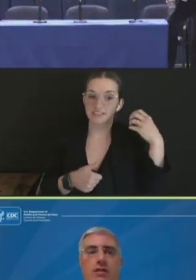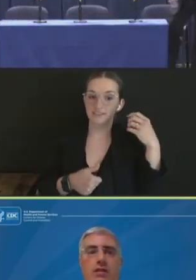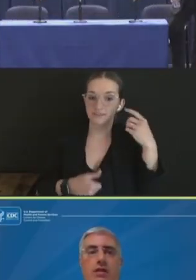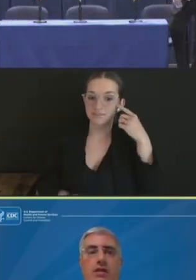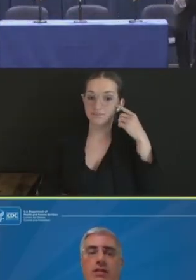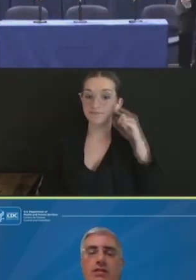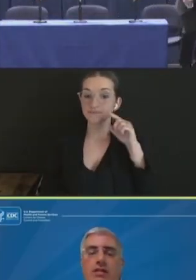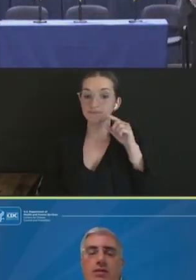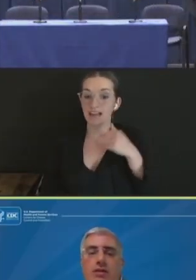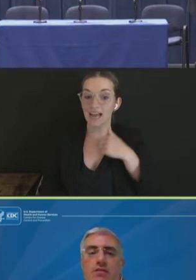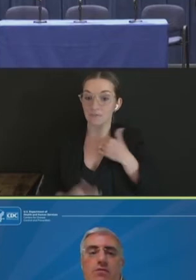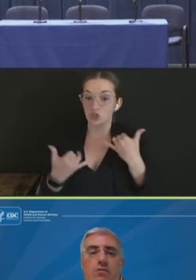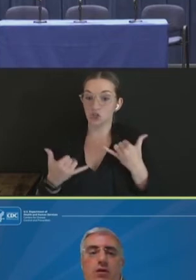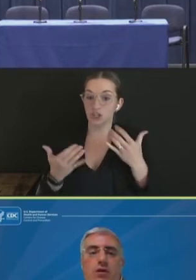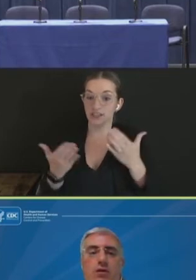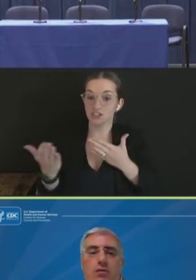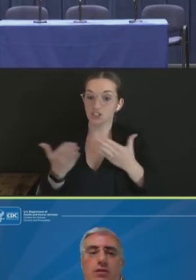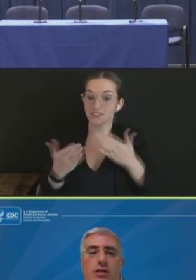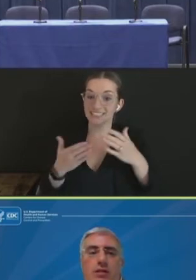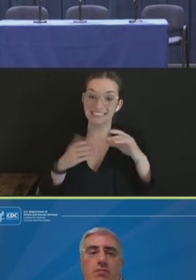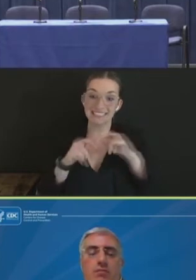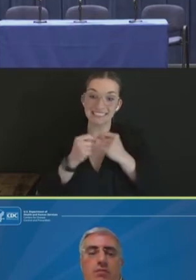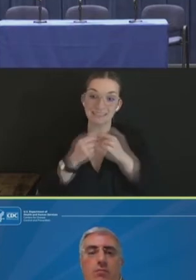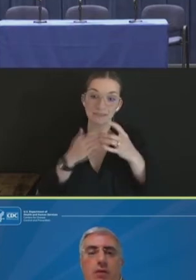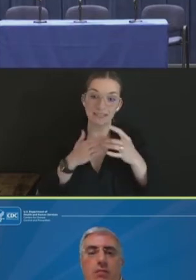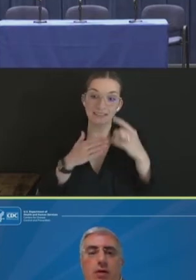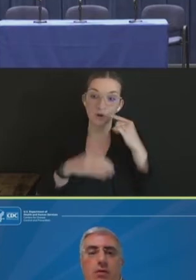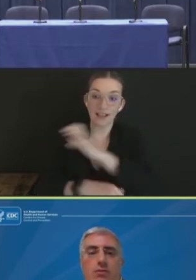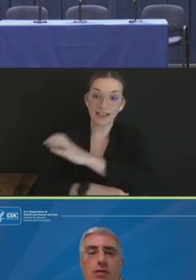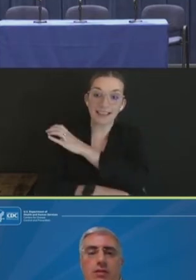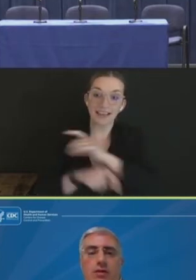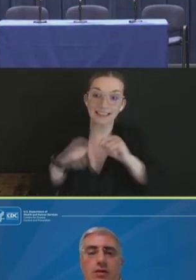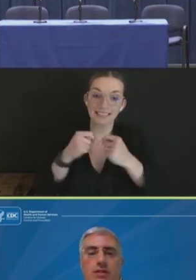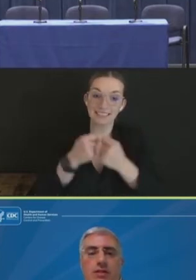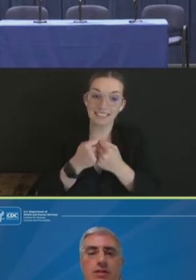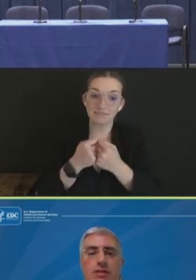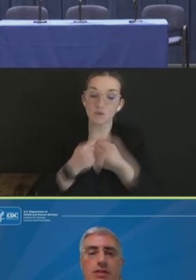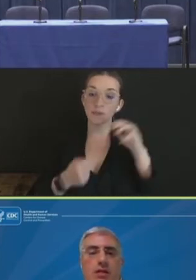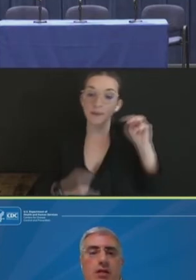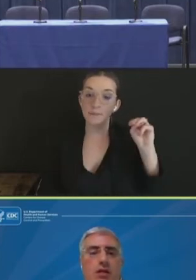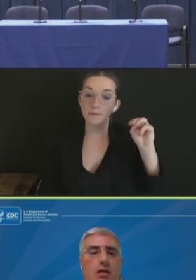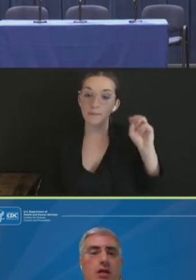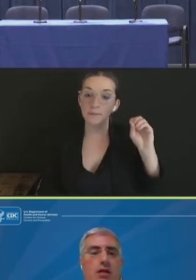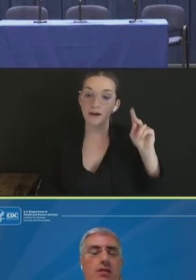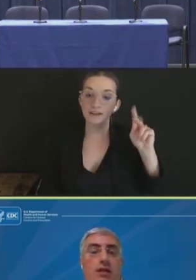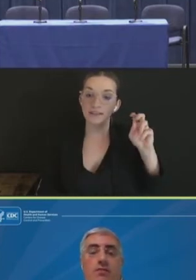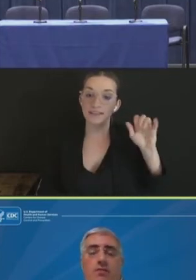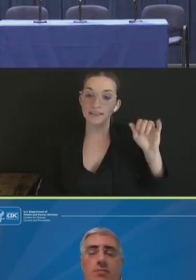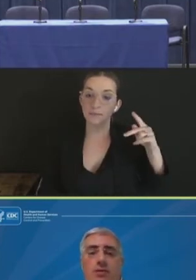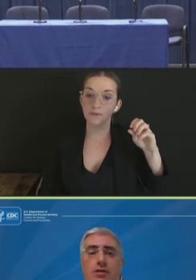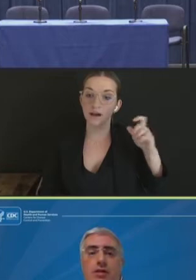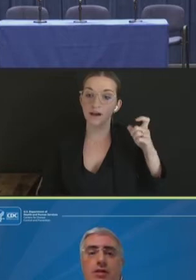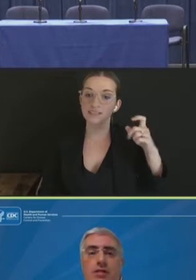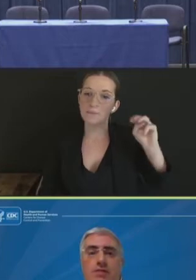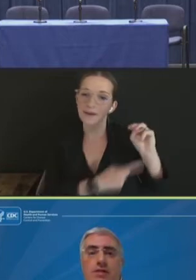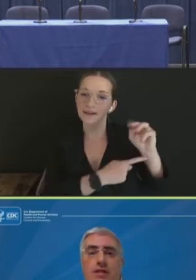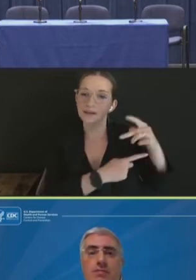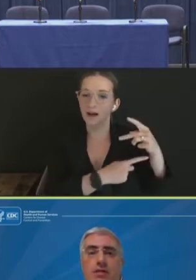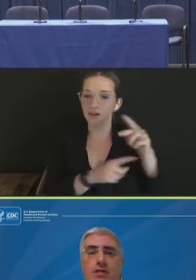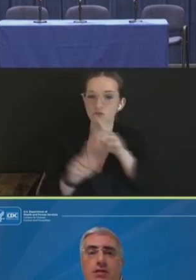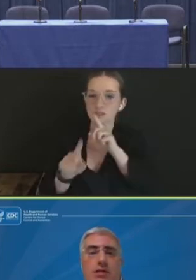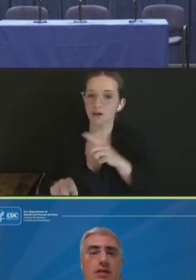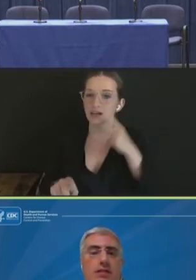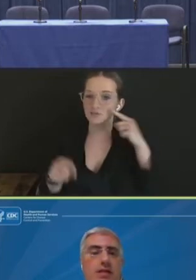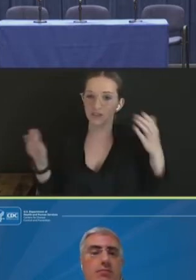as the team lead for our clinical team for the monkeypox response here at CDC. Thank you for the opportunity to give this